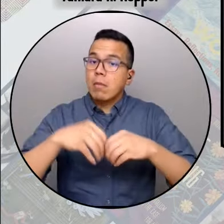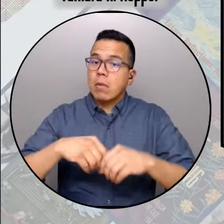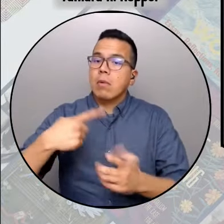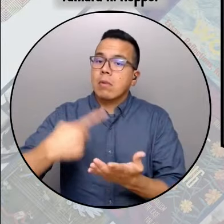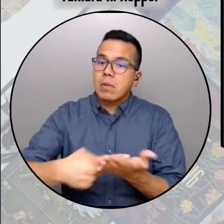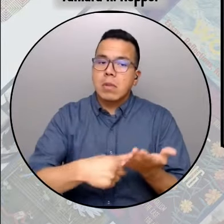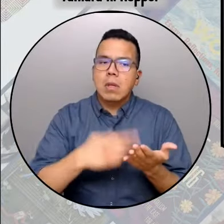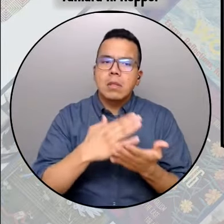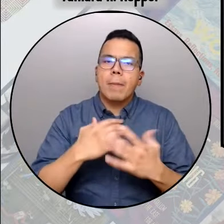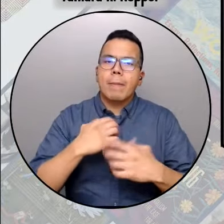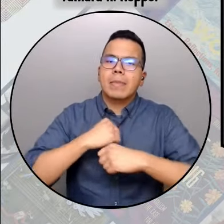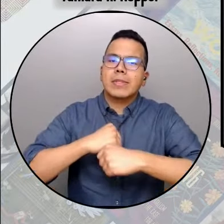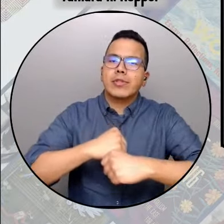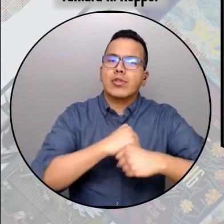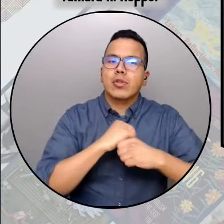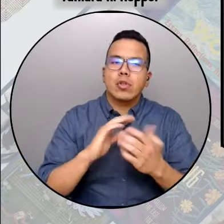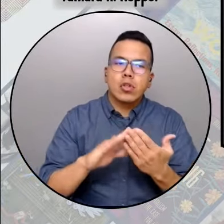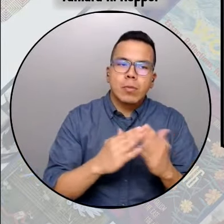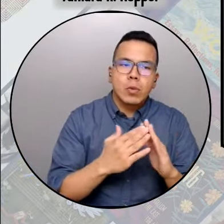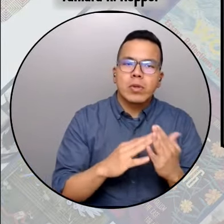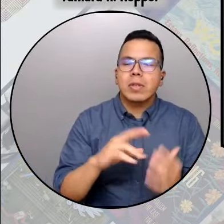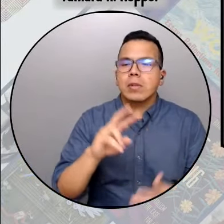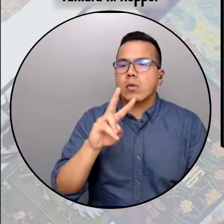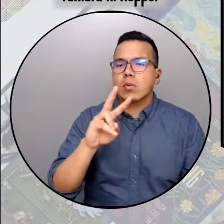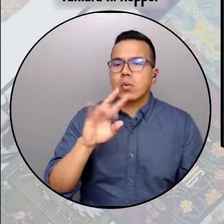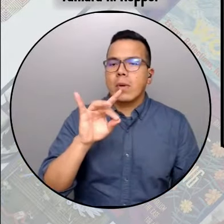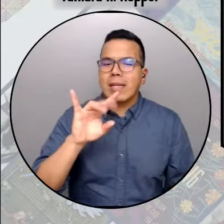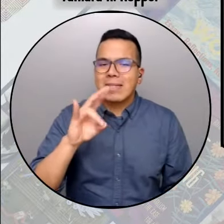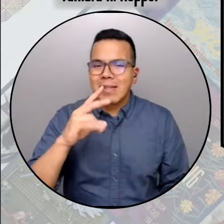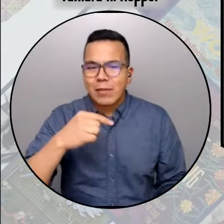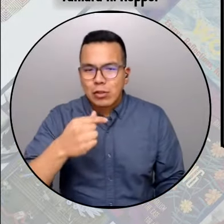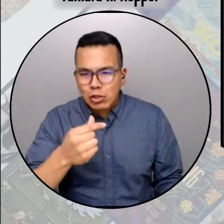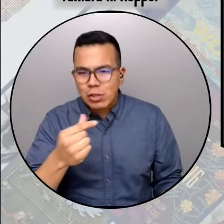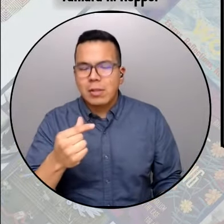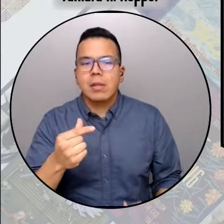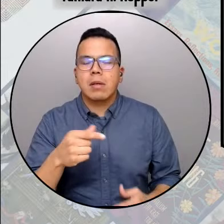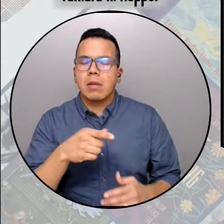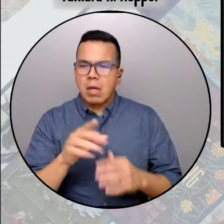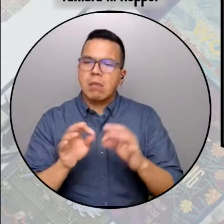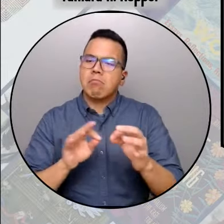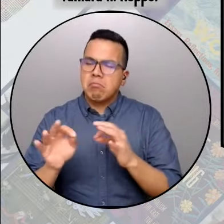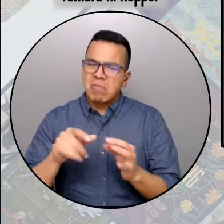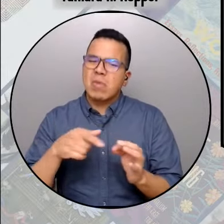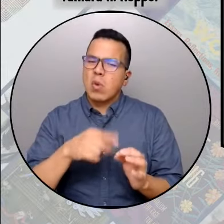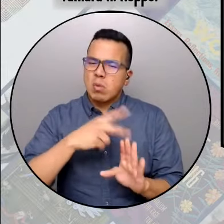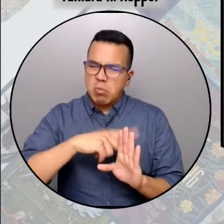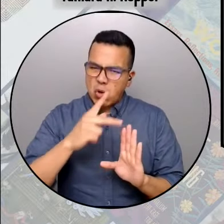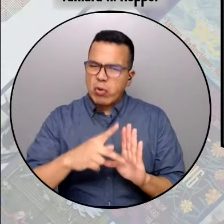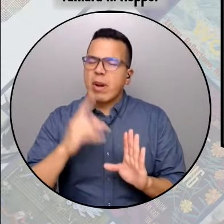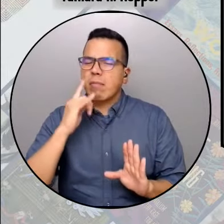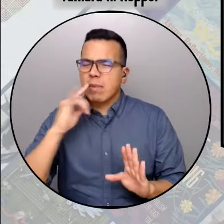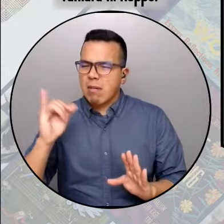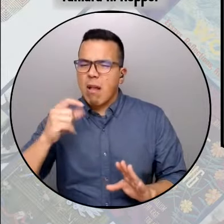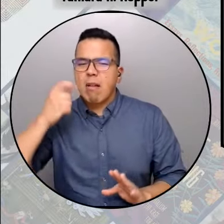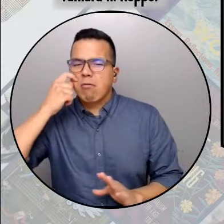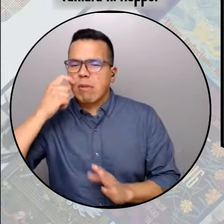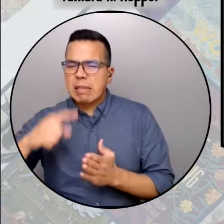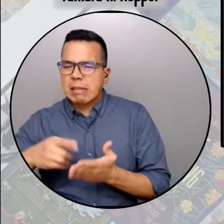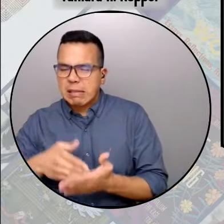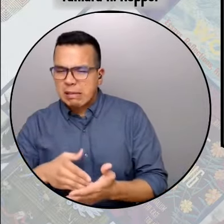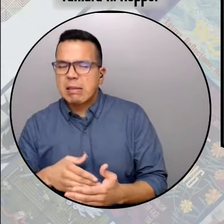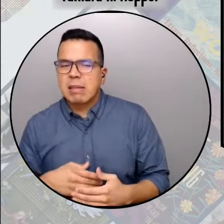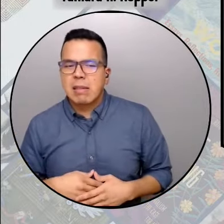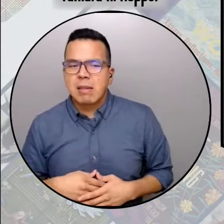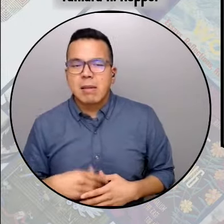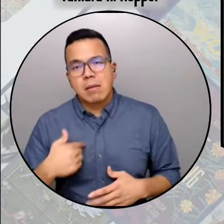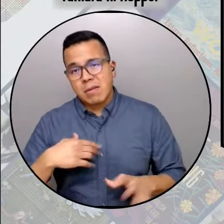in 287G. They talk about these being racist programs and so forth. So there is also, and I encourage people, if you haven't, to